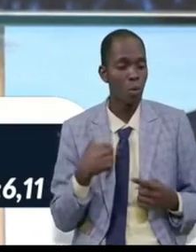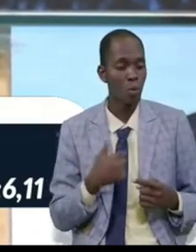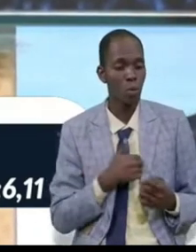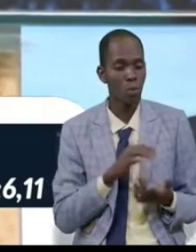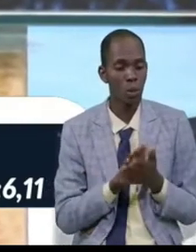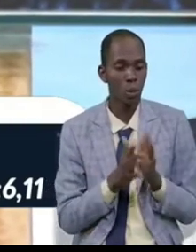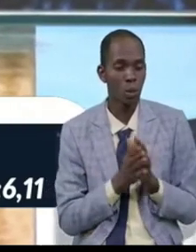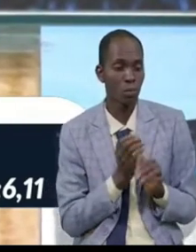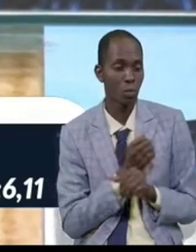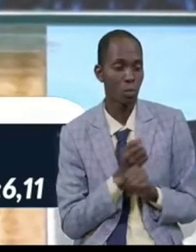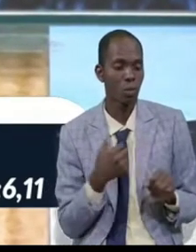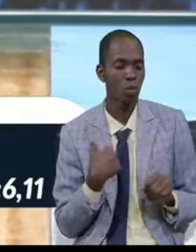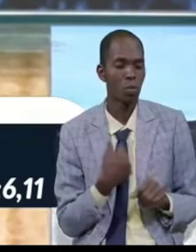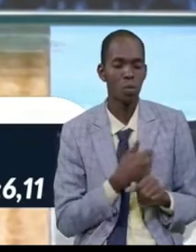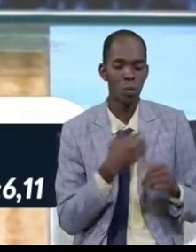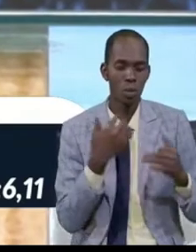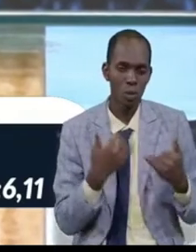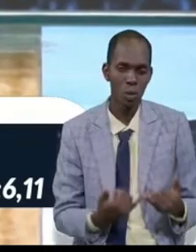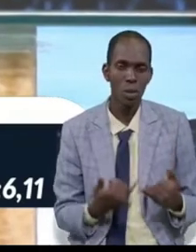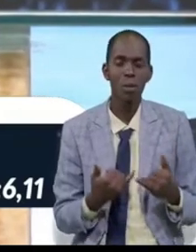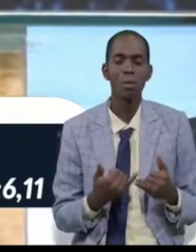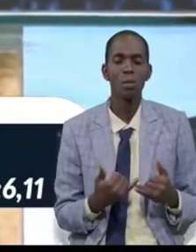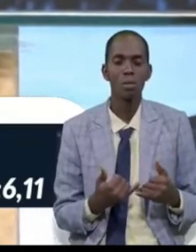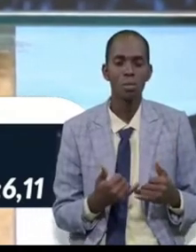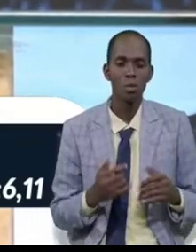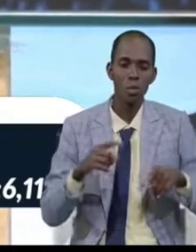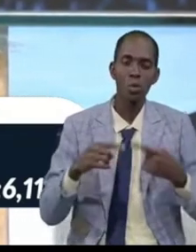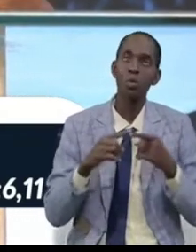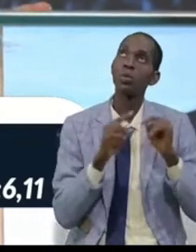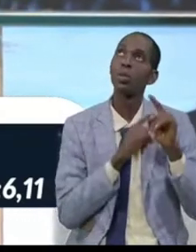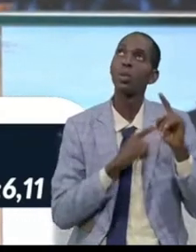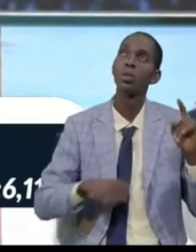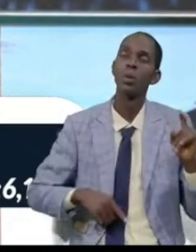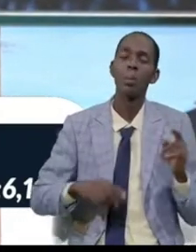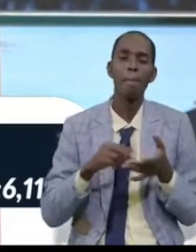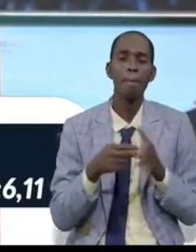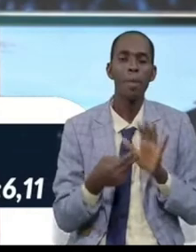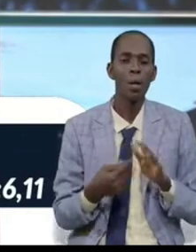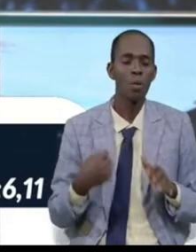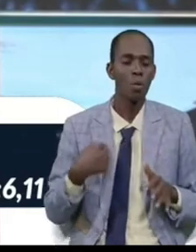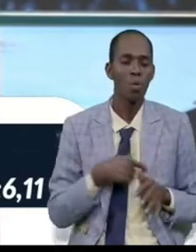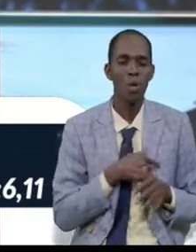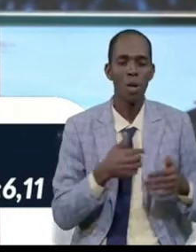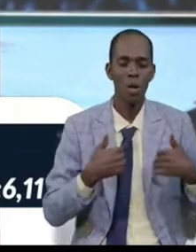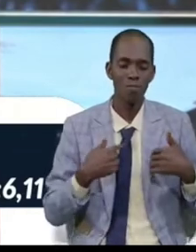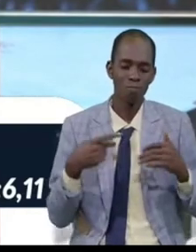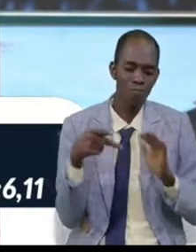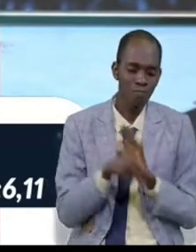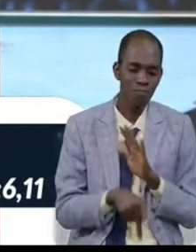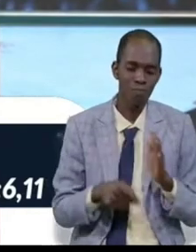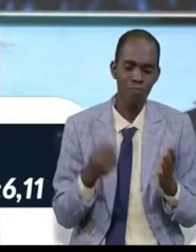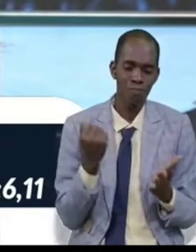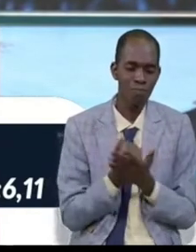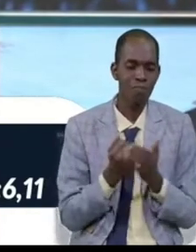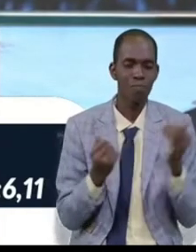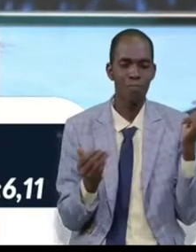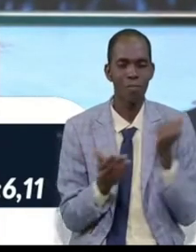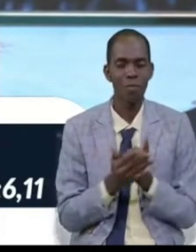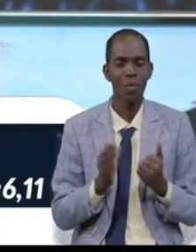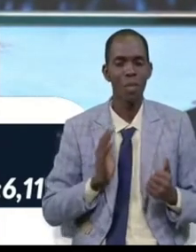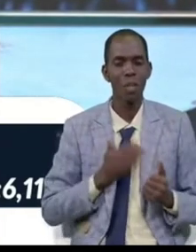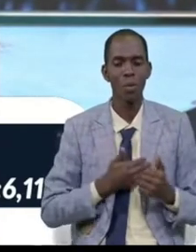the Lord, and self is crucified, and self crucified and dead is buried, and